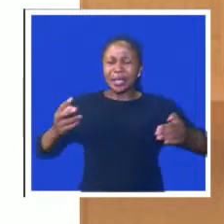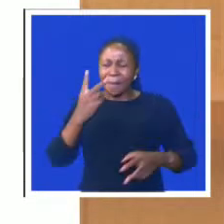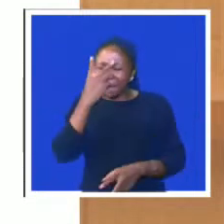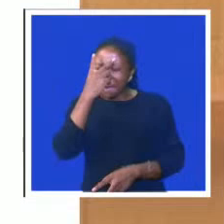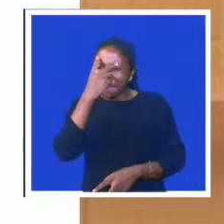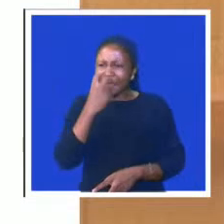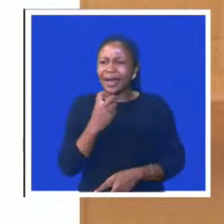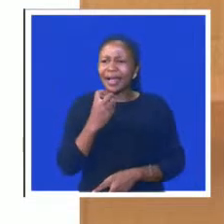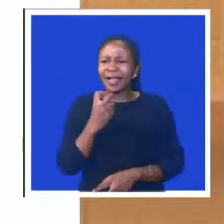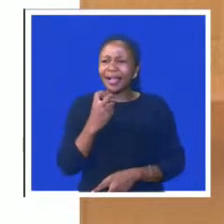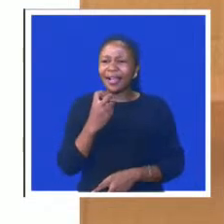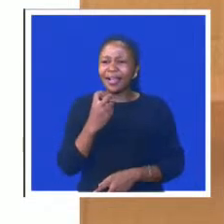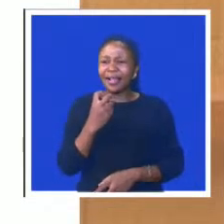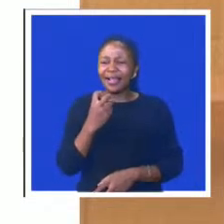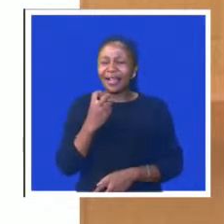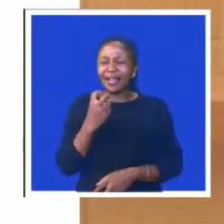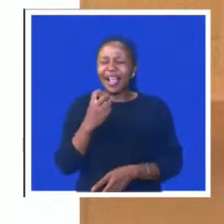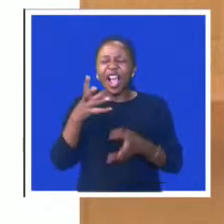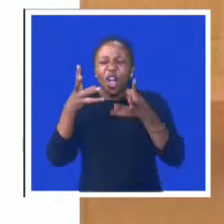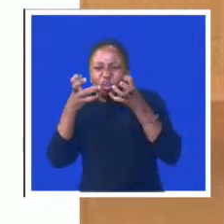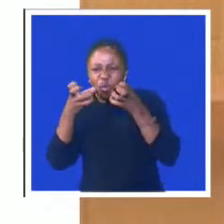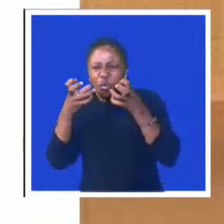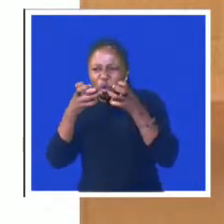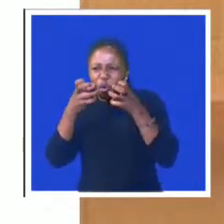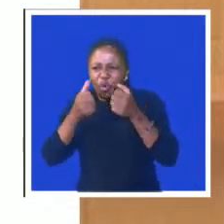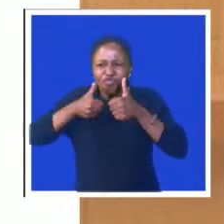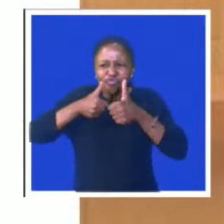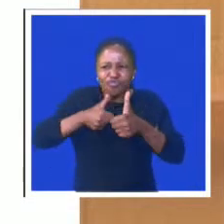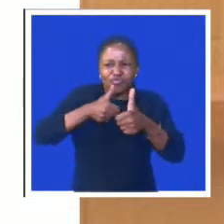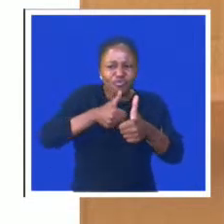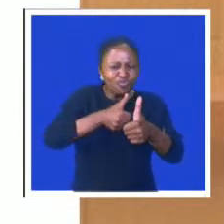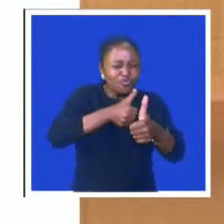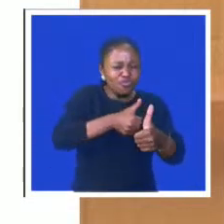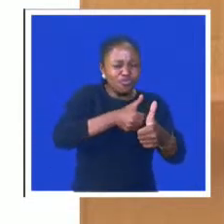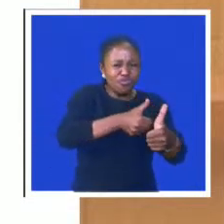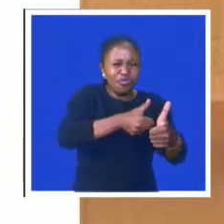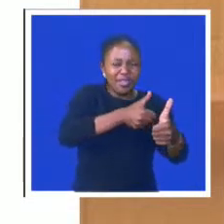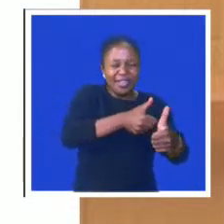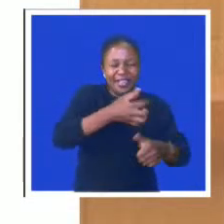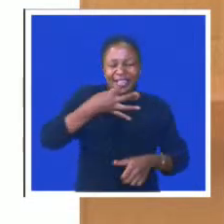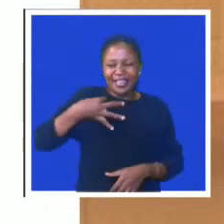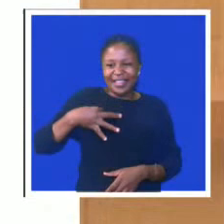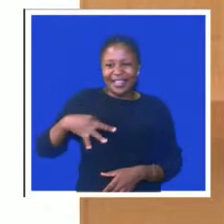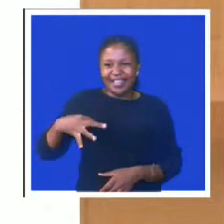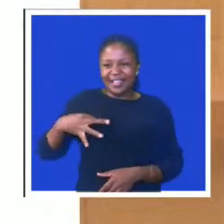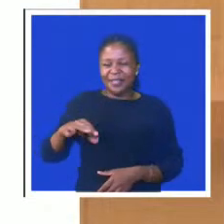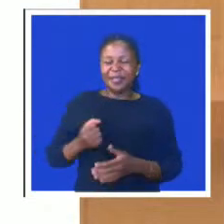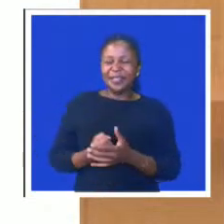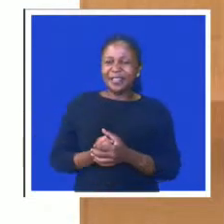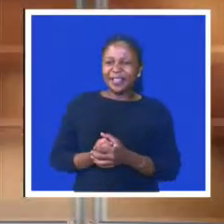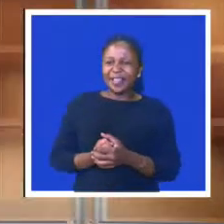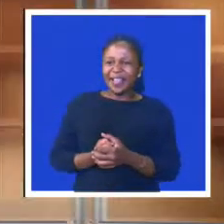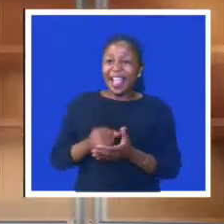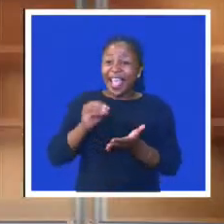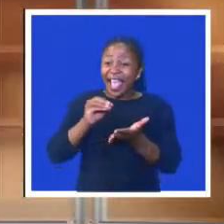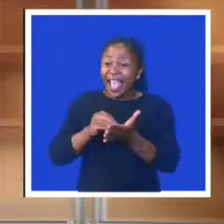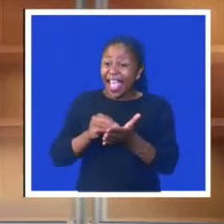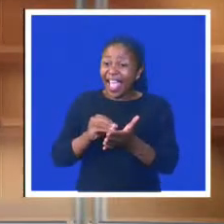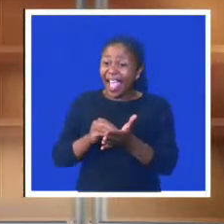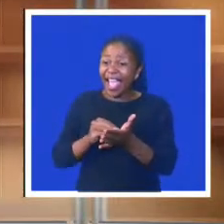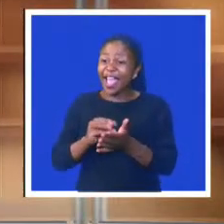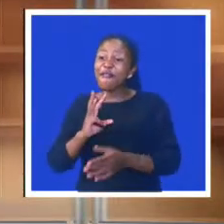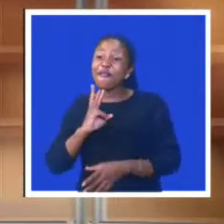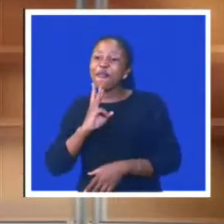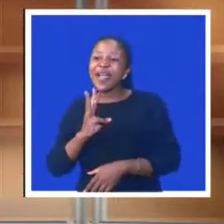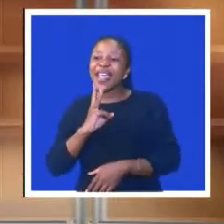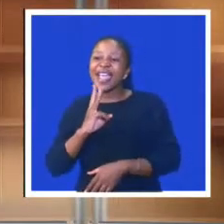girl. Which word is a preposition there? Oh yes, the word behind. Never mind,